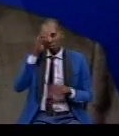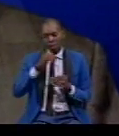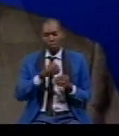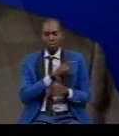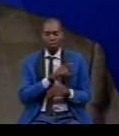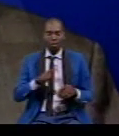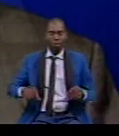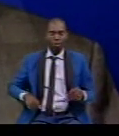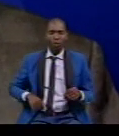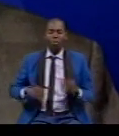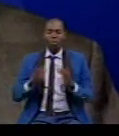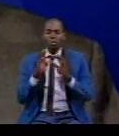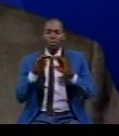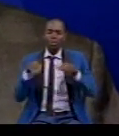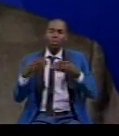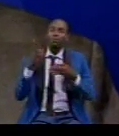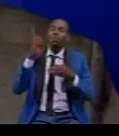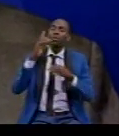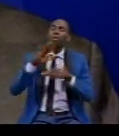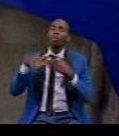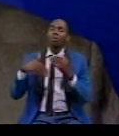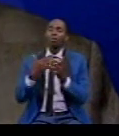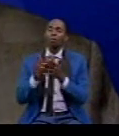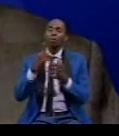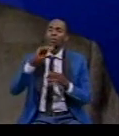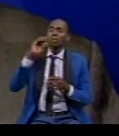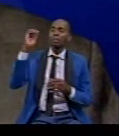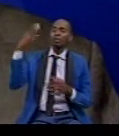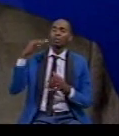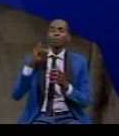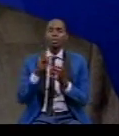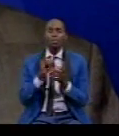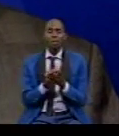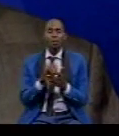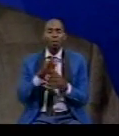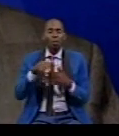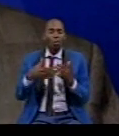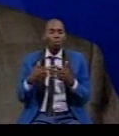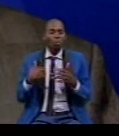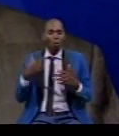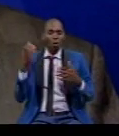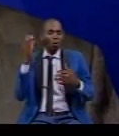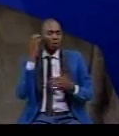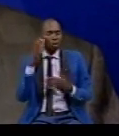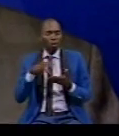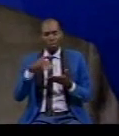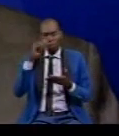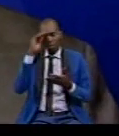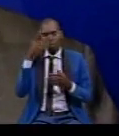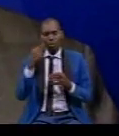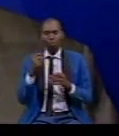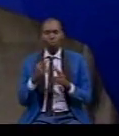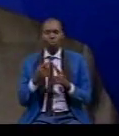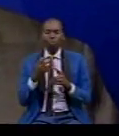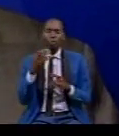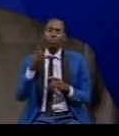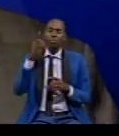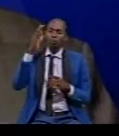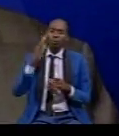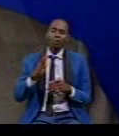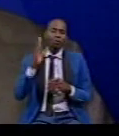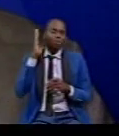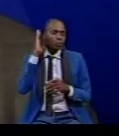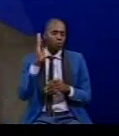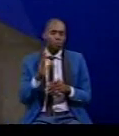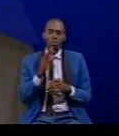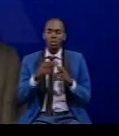Akan, he stole that thing, and he went to his apartment, dug